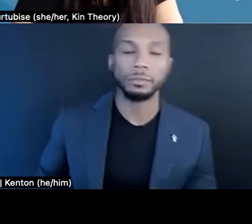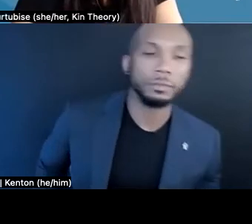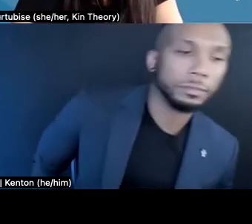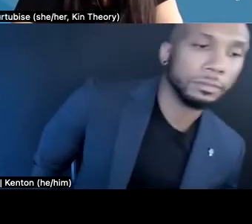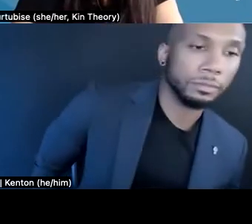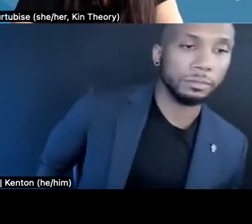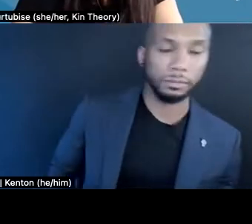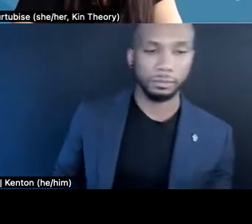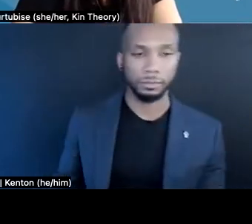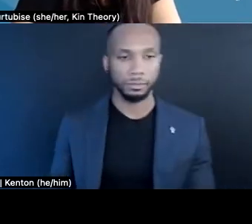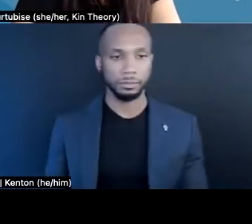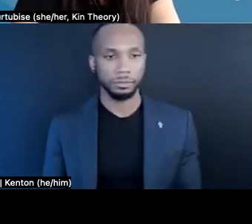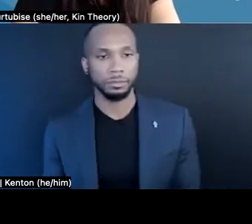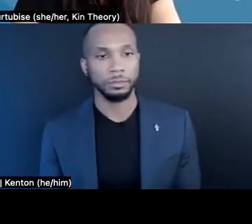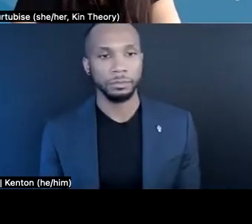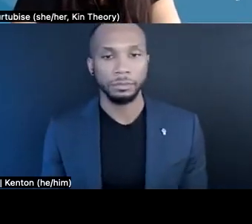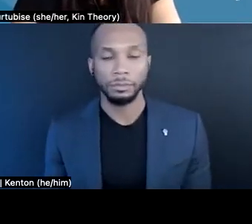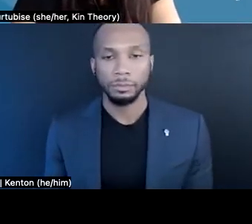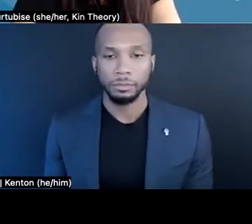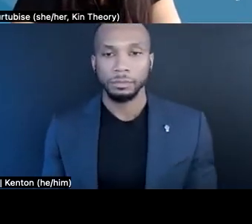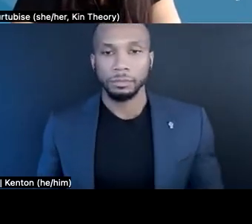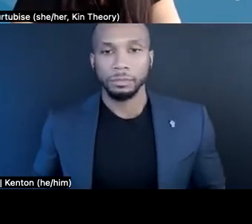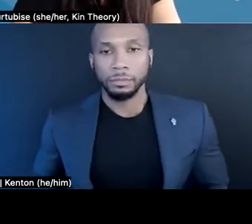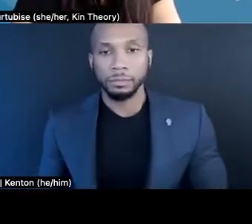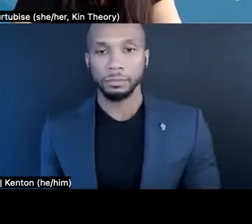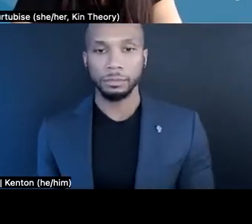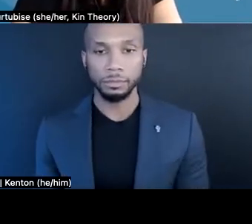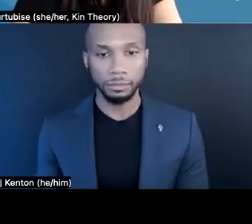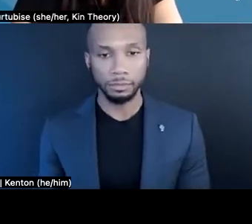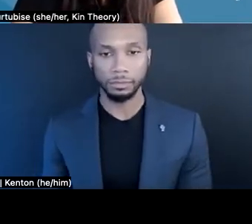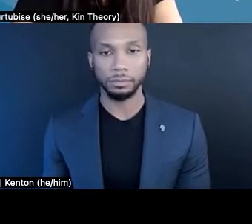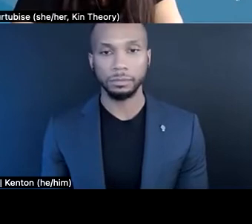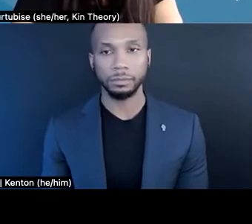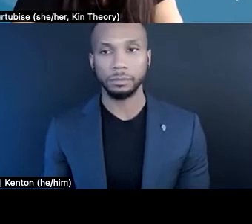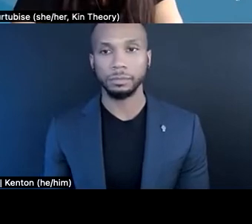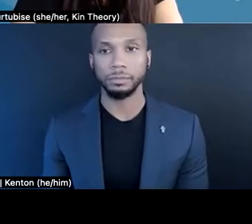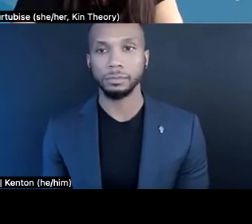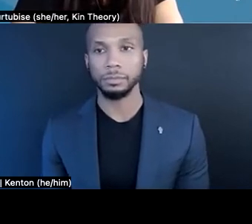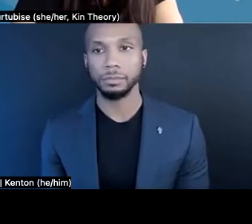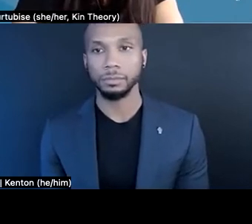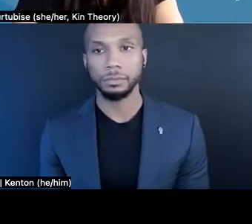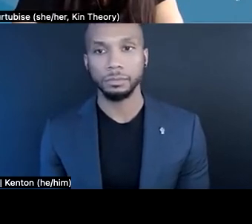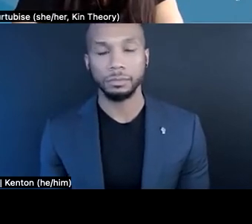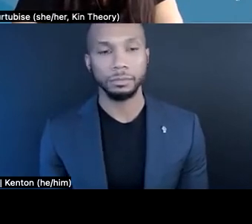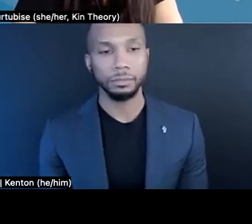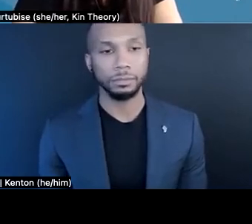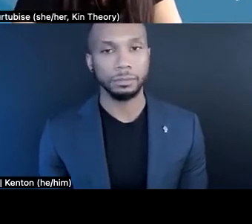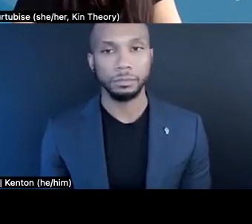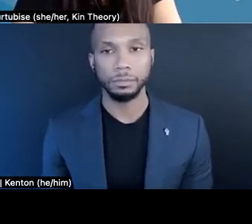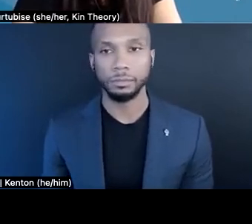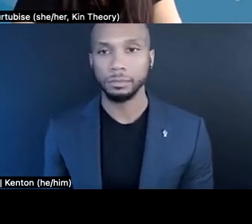how do we translate that into the work that we are making? How do we tell